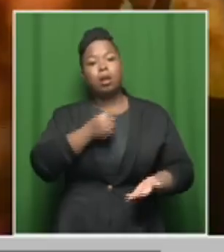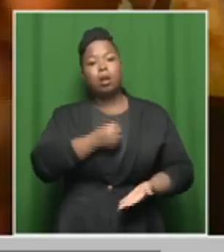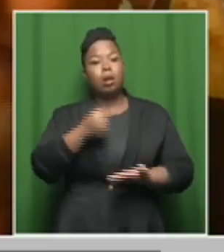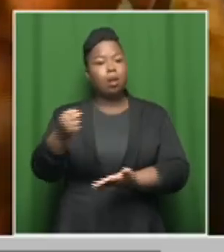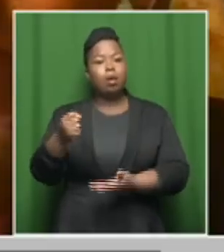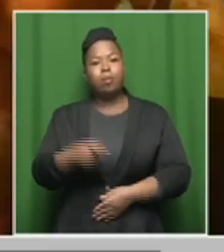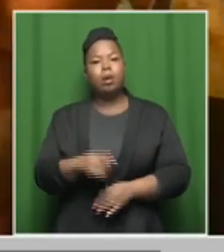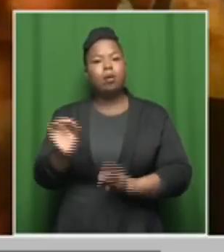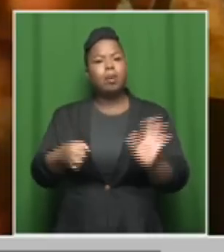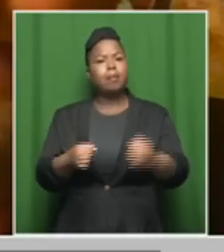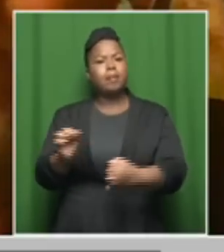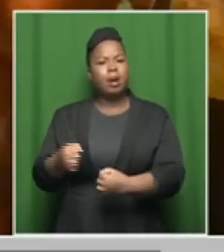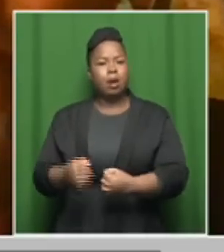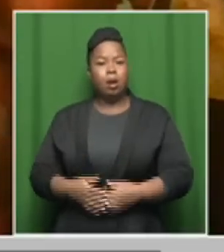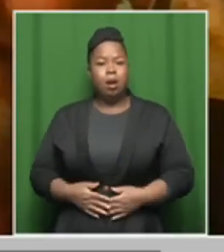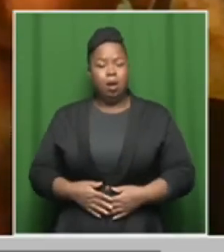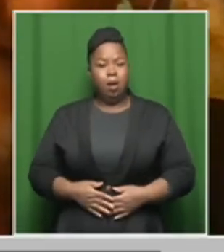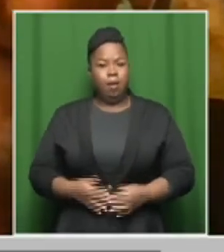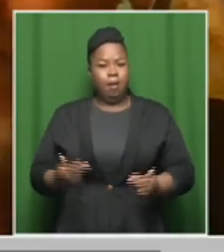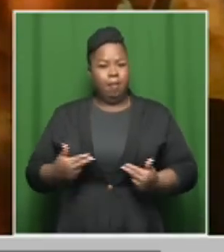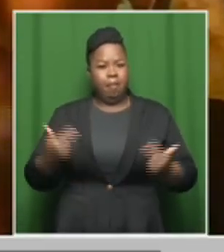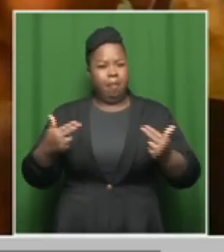and also supplying weapons